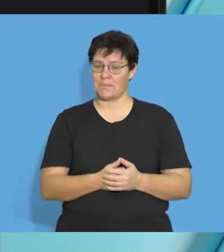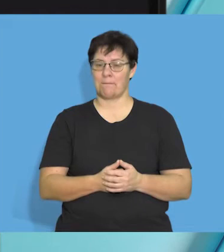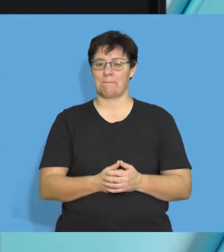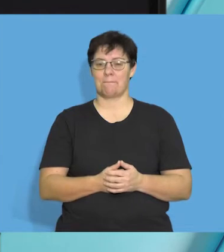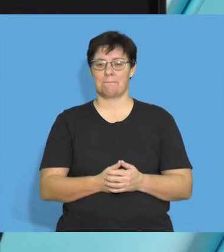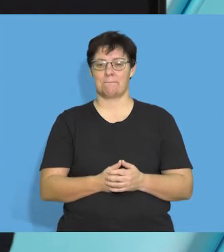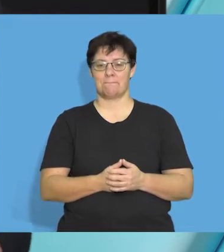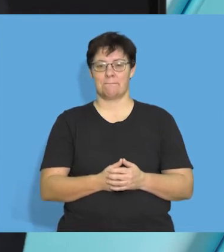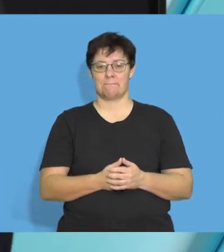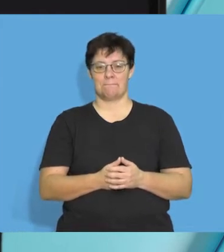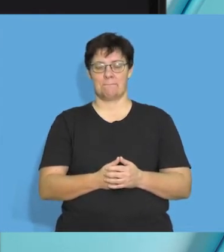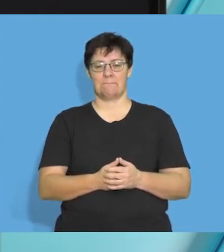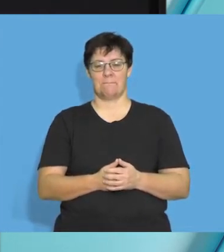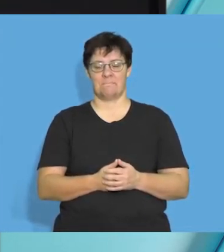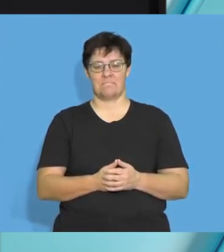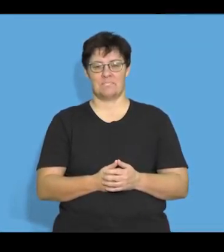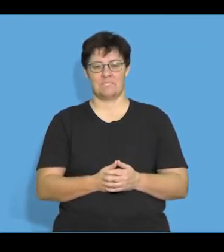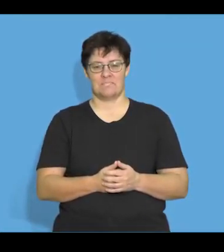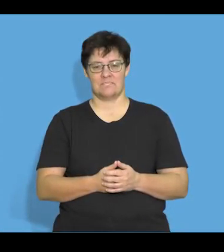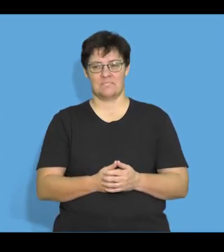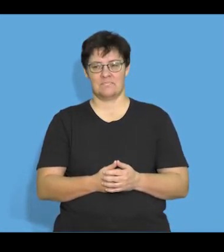periodic inventory system.